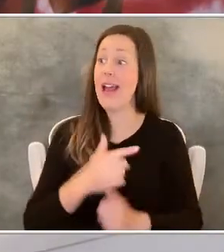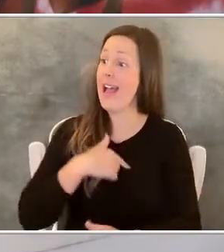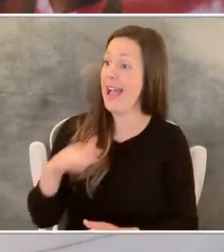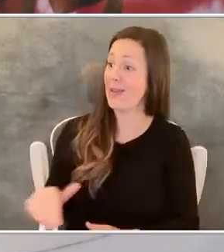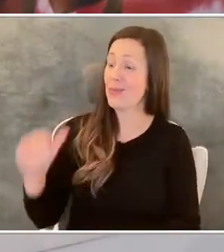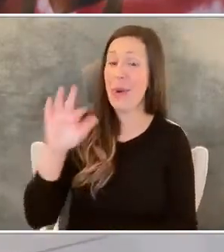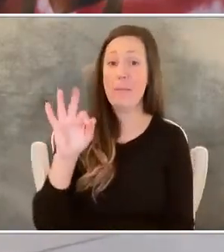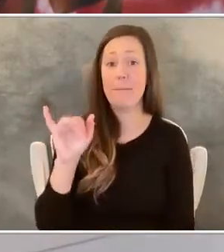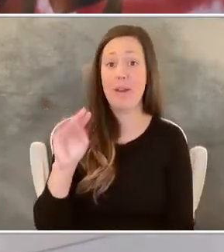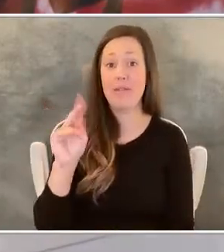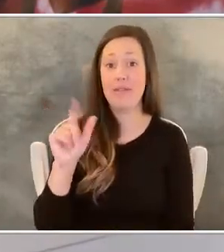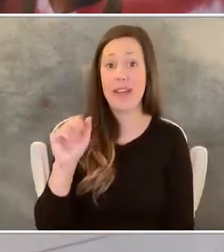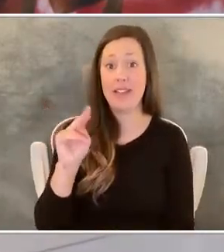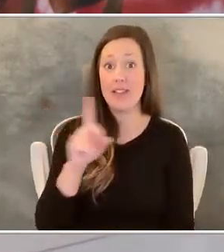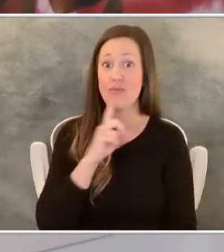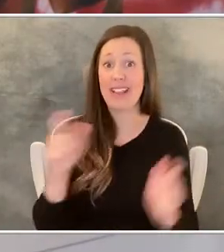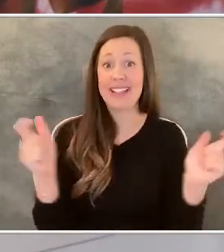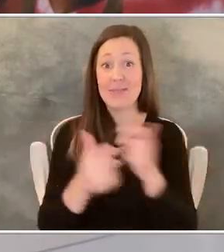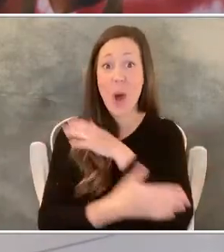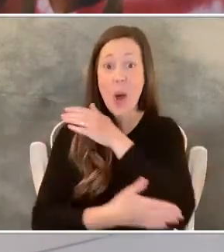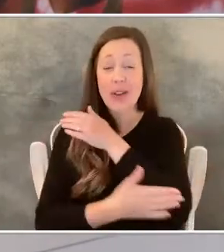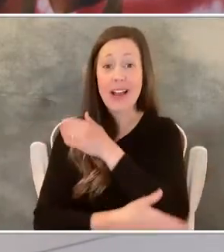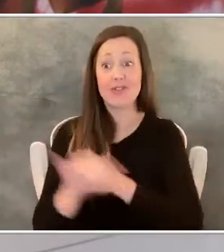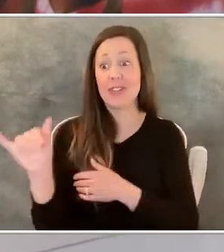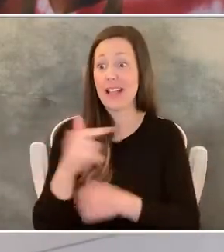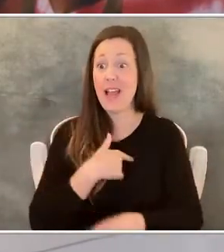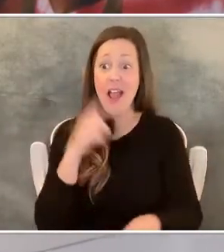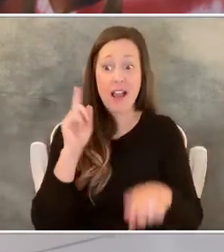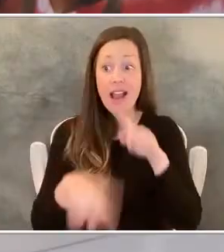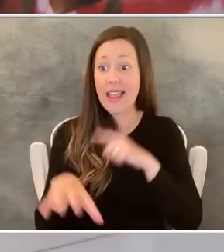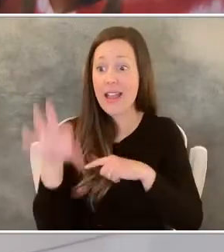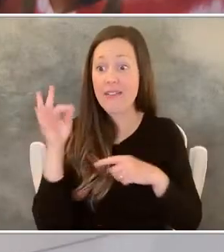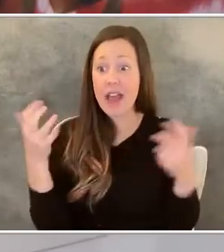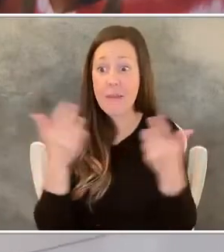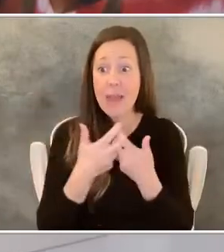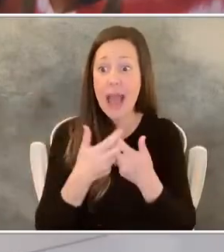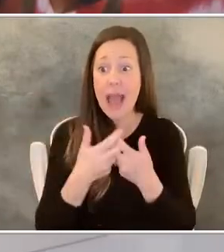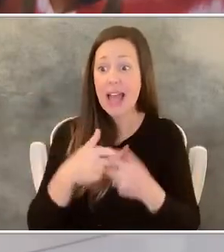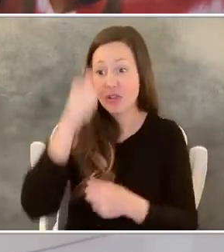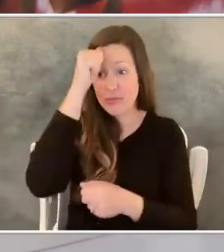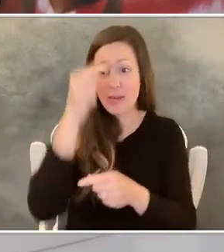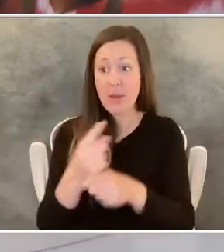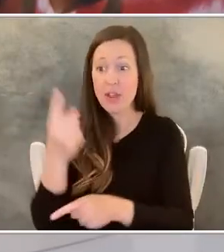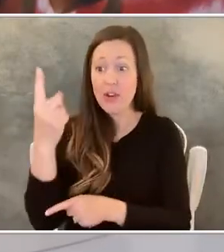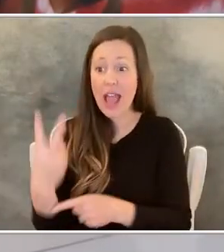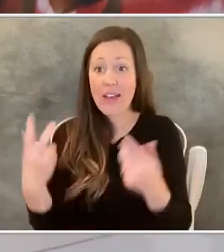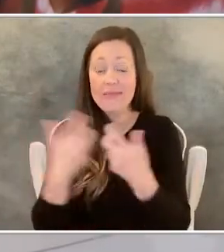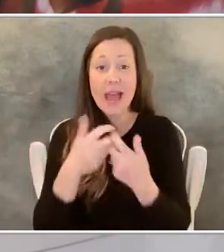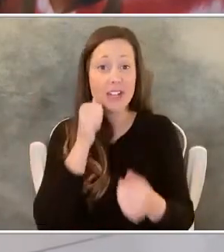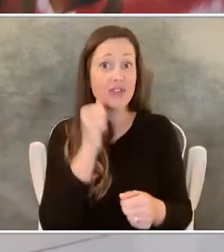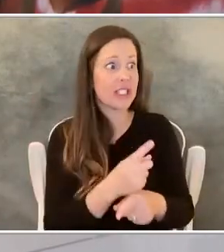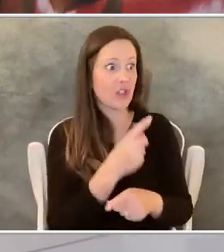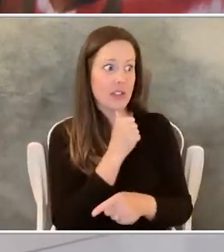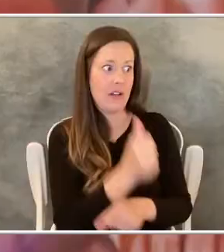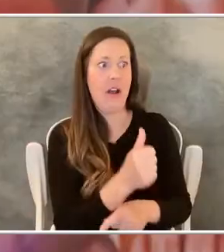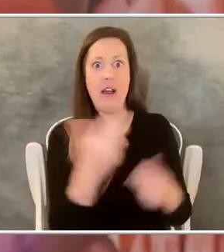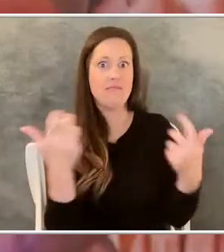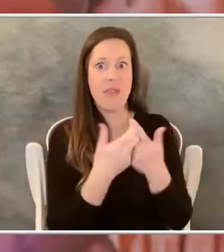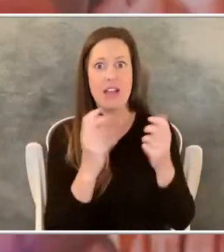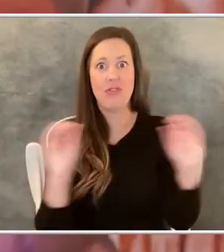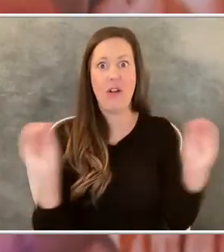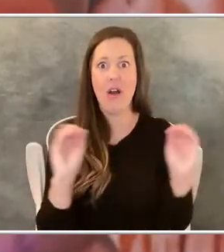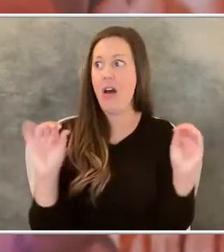not going to find a match. My brother was a half match. My sisters were not a match. I'm like, how am I going to find a match?